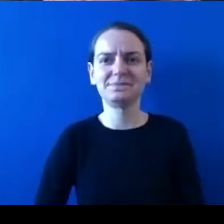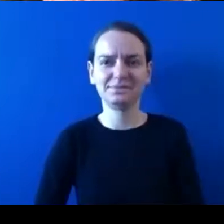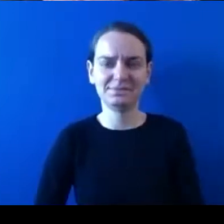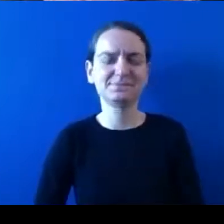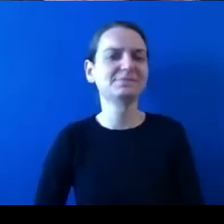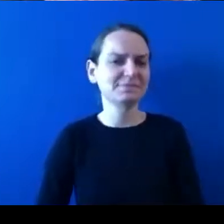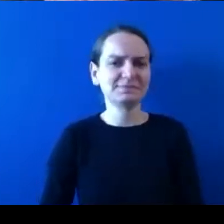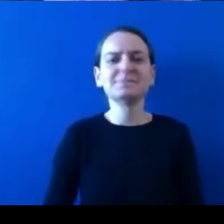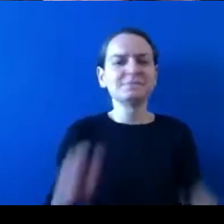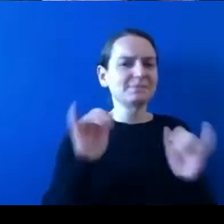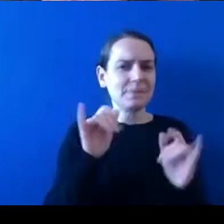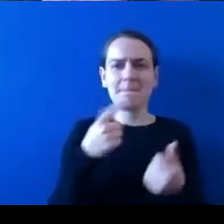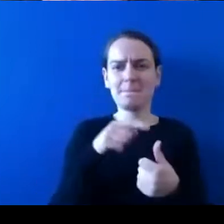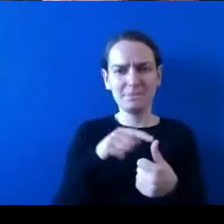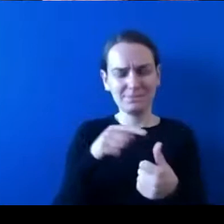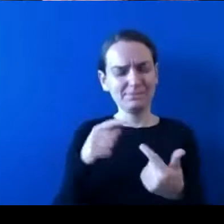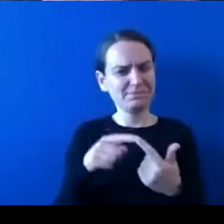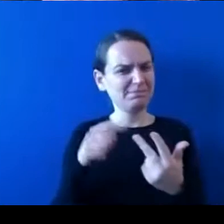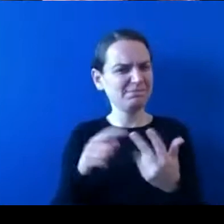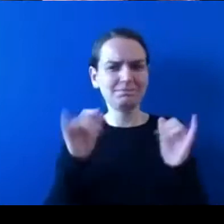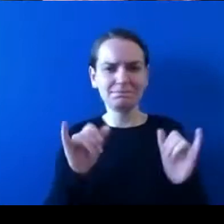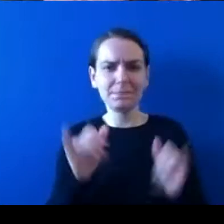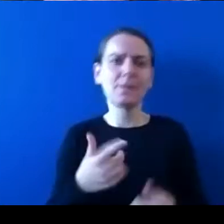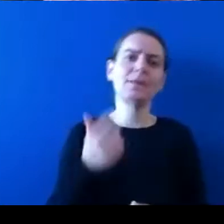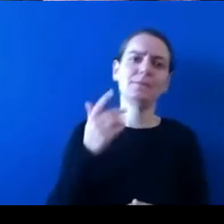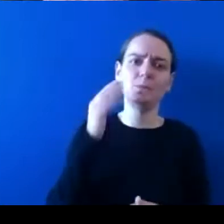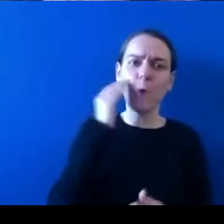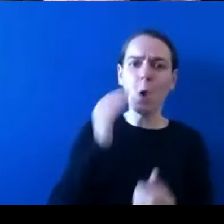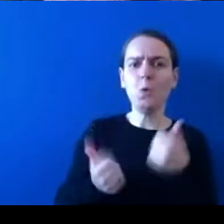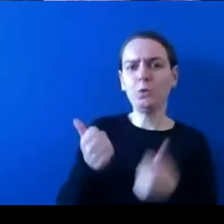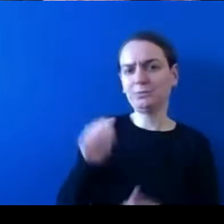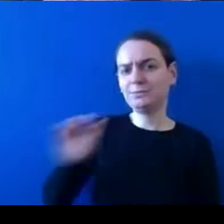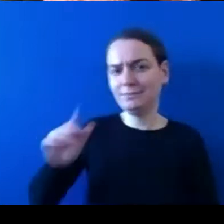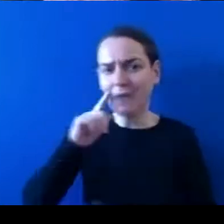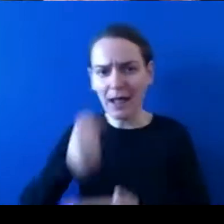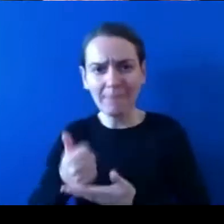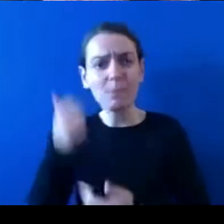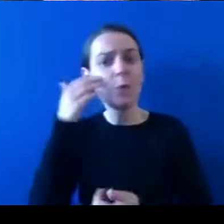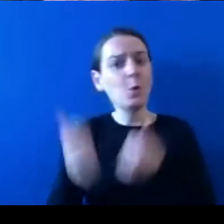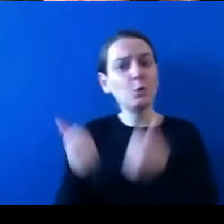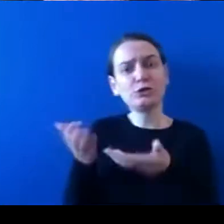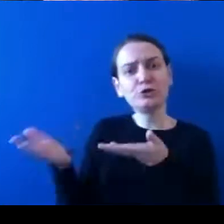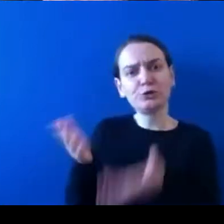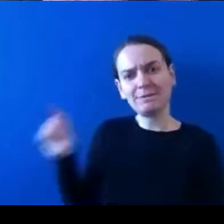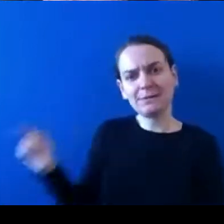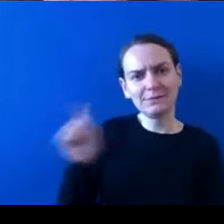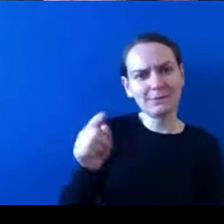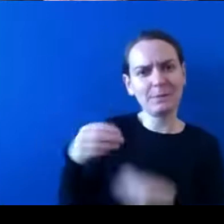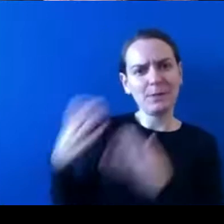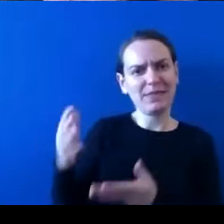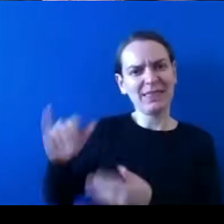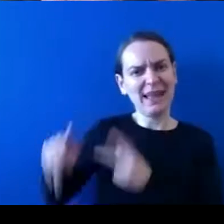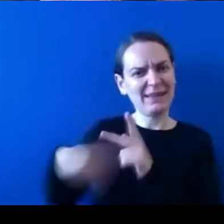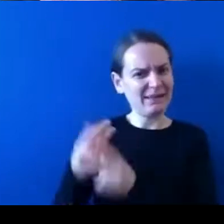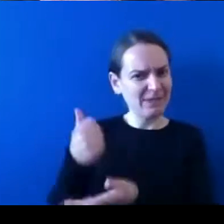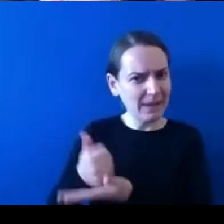Independent mobility travel skills. Have you traveled by yourself without family or friends? Most people think they